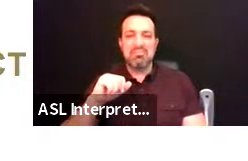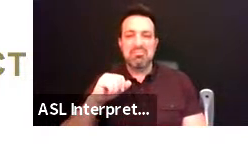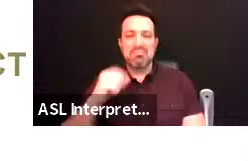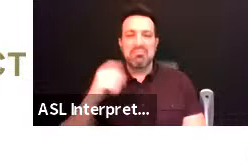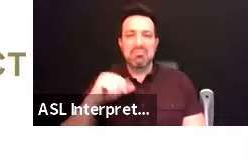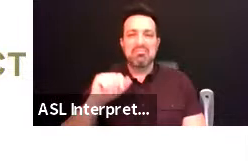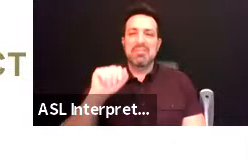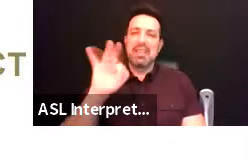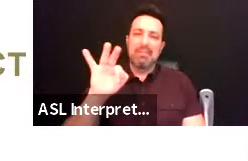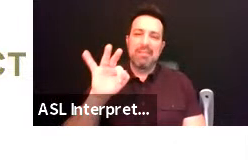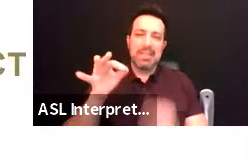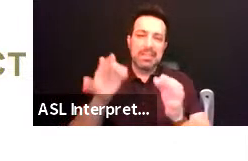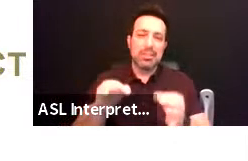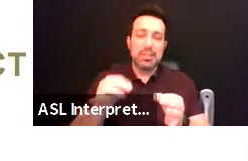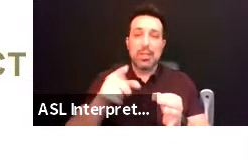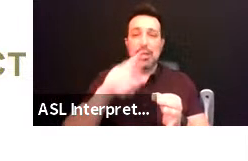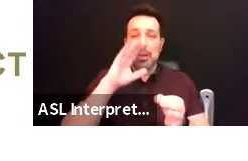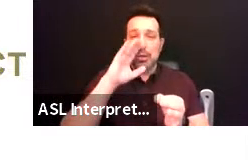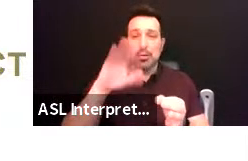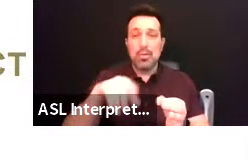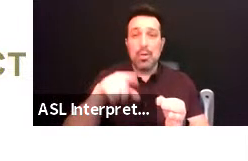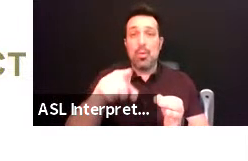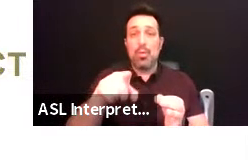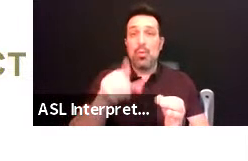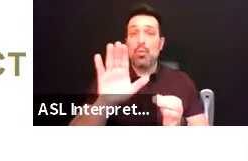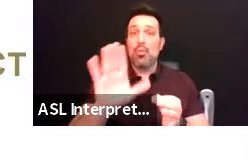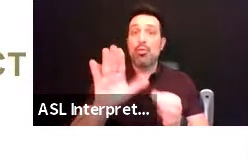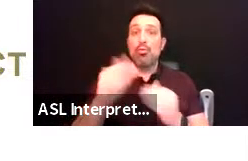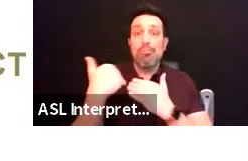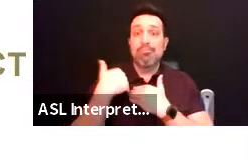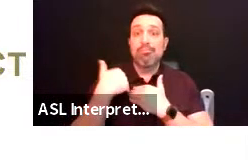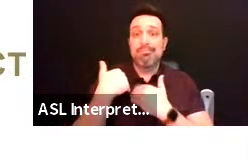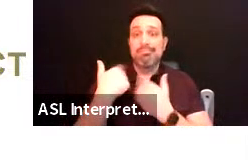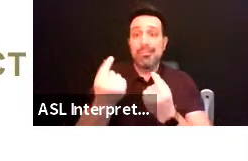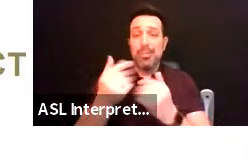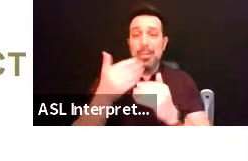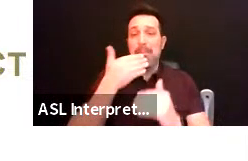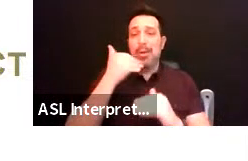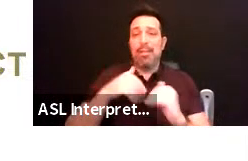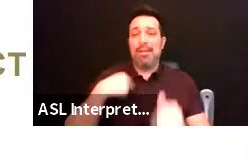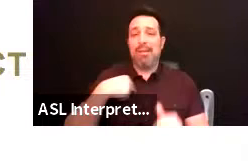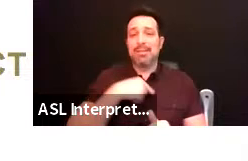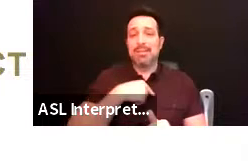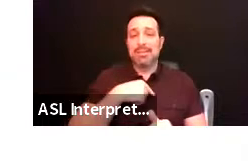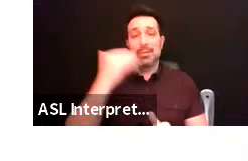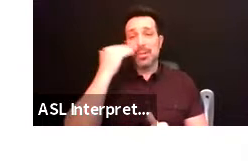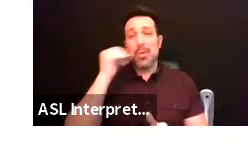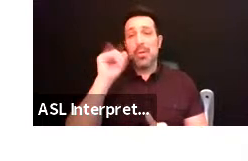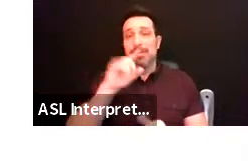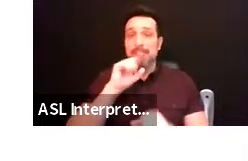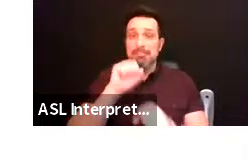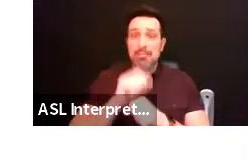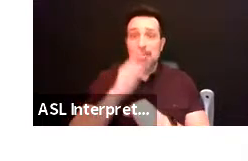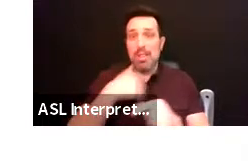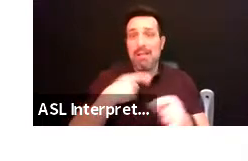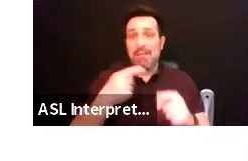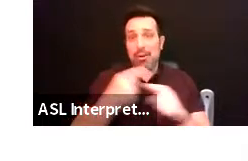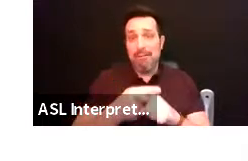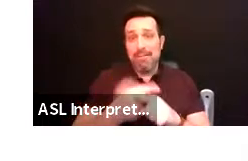If a decision, and you know what you do better than we do to know if there could be a conflict.